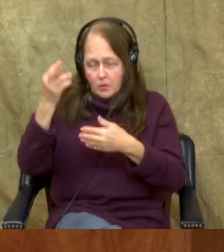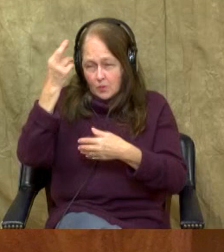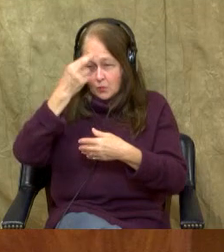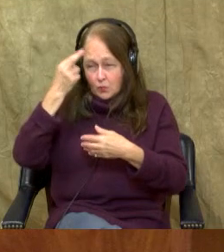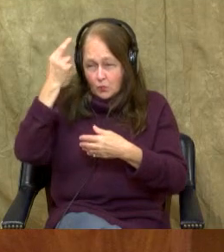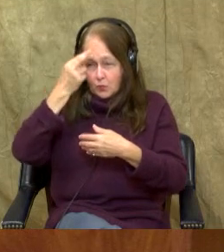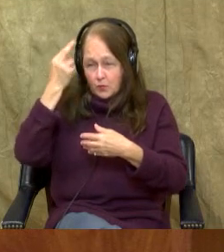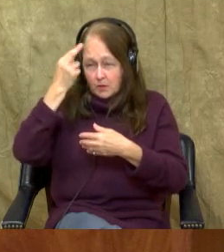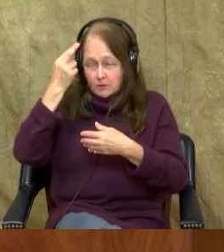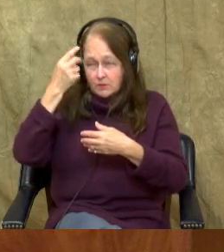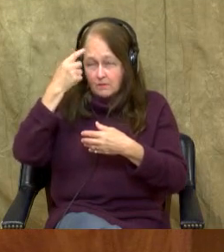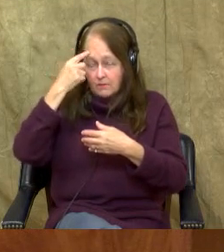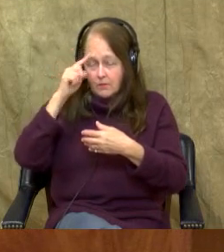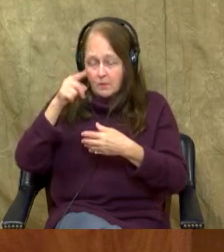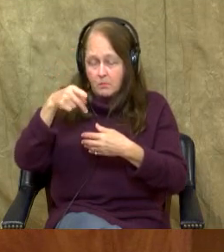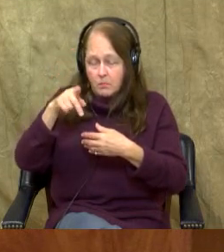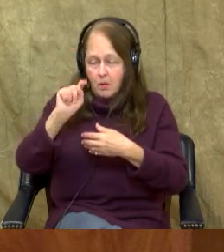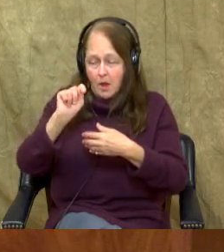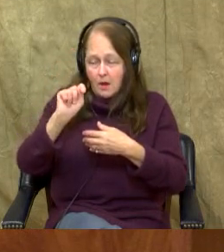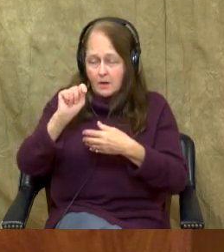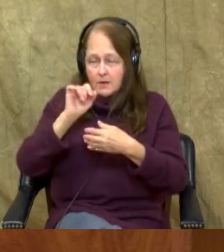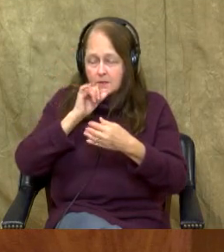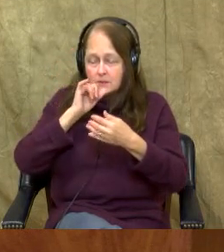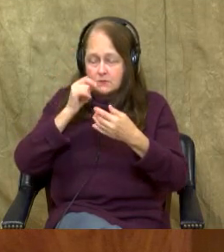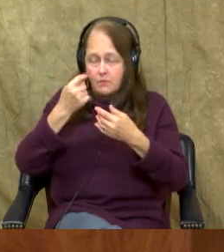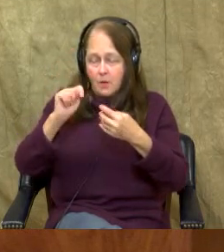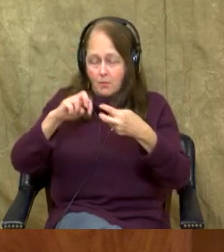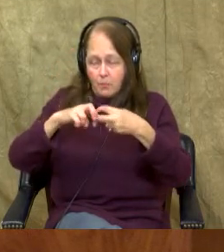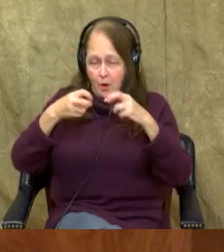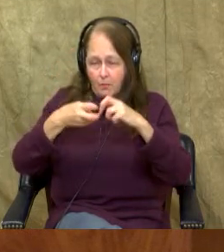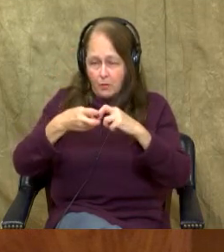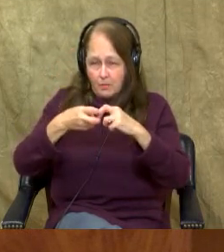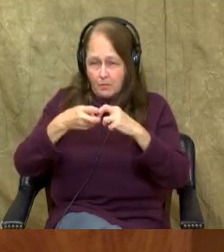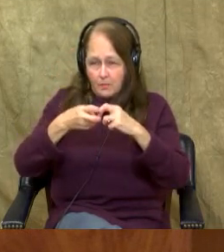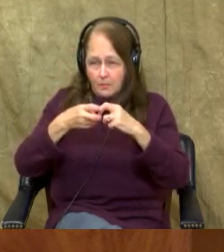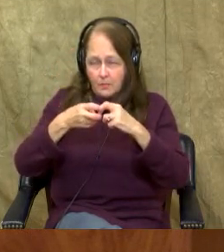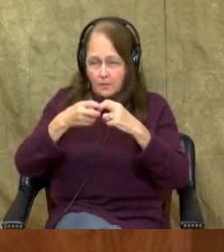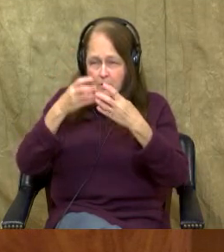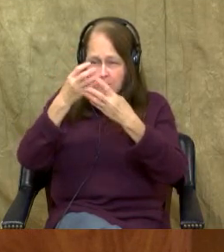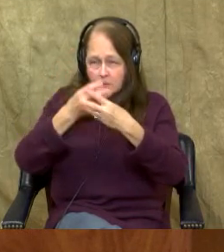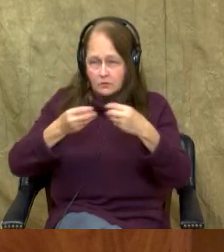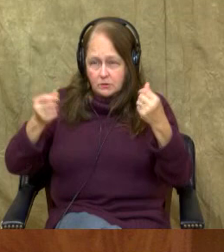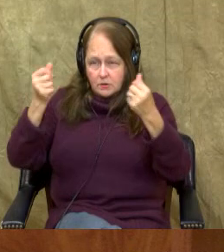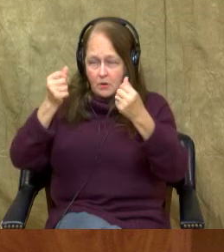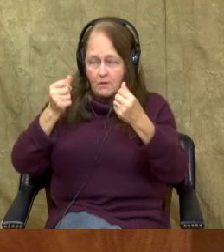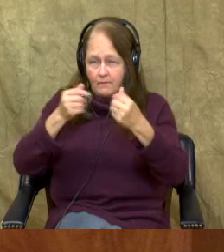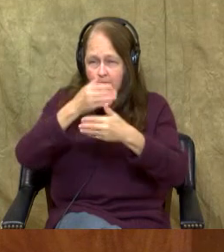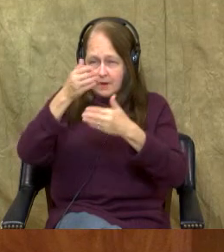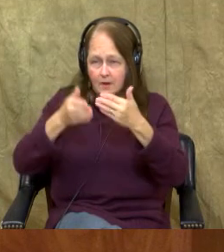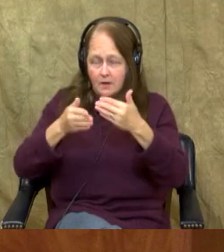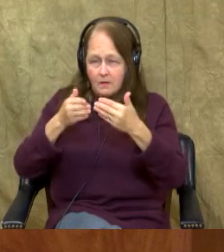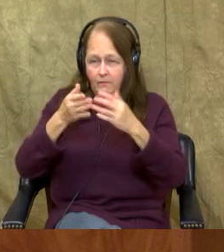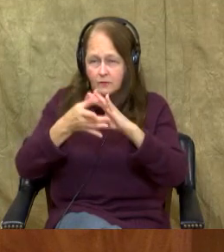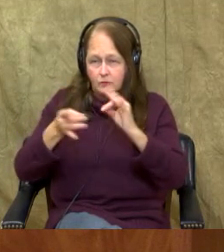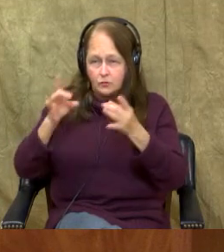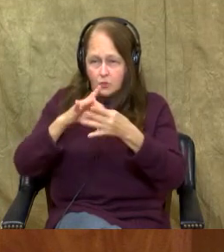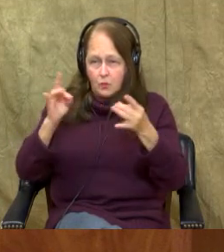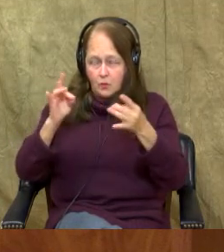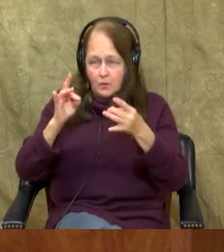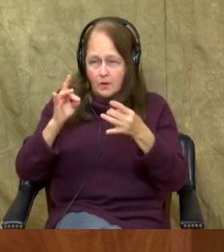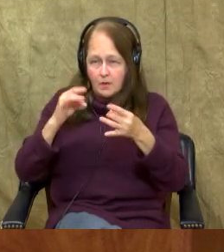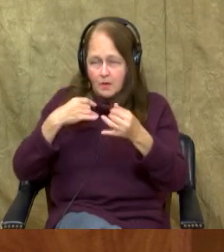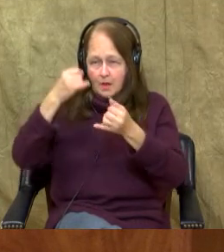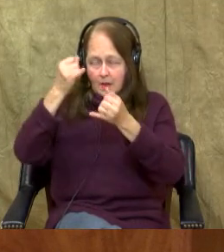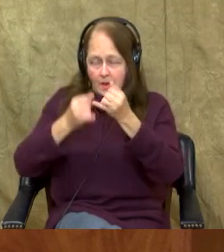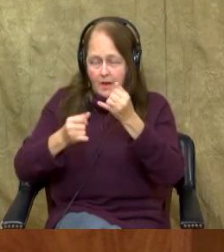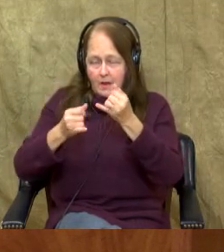the plot of a story is the conflict, which is the problem, and this is solved at the end of the story. Our